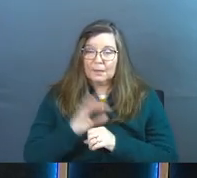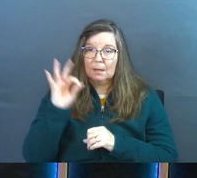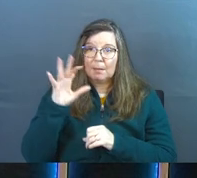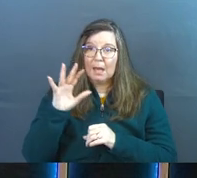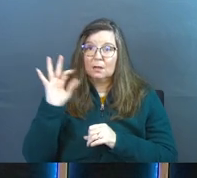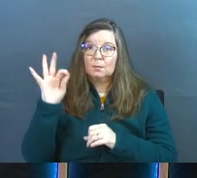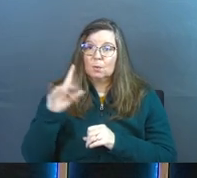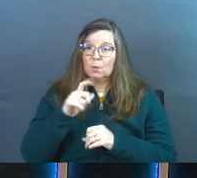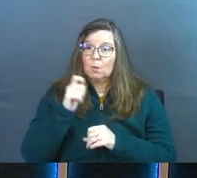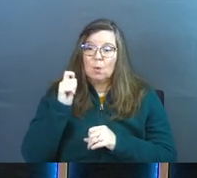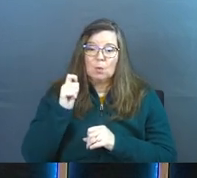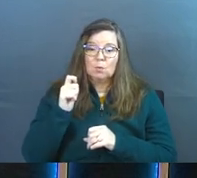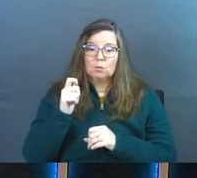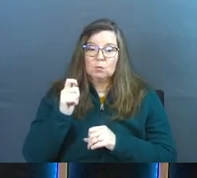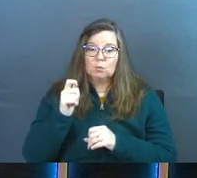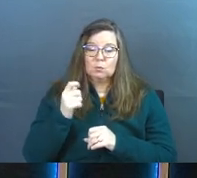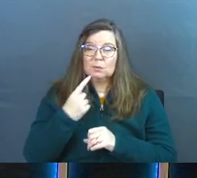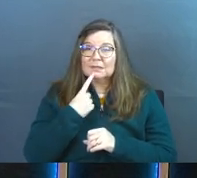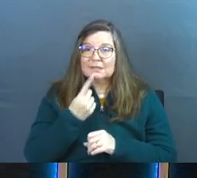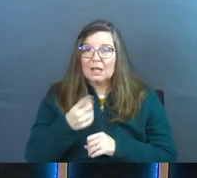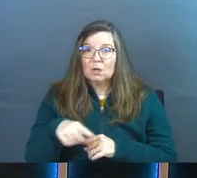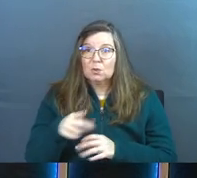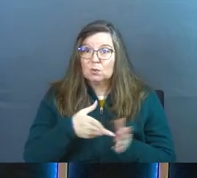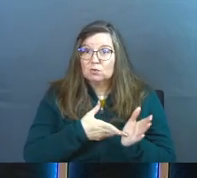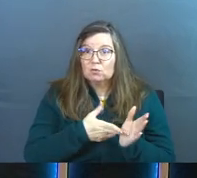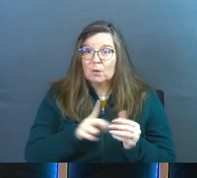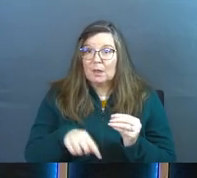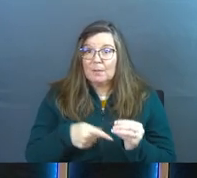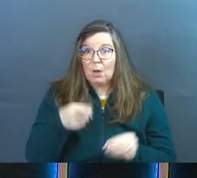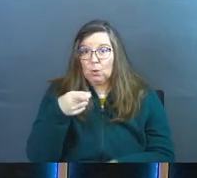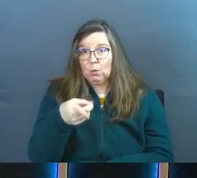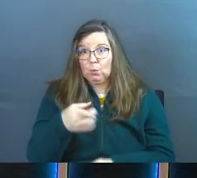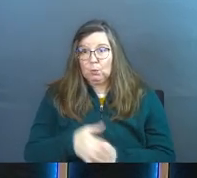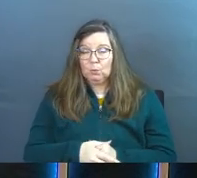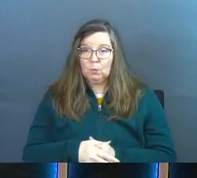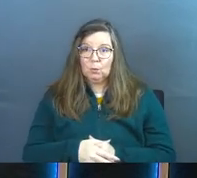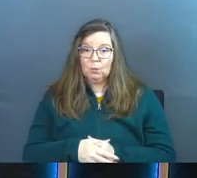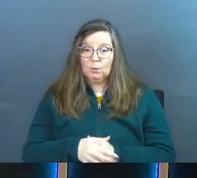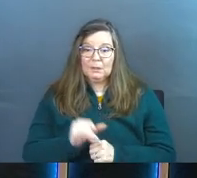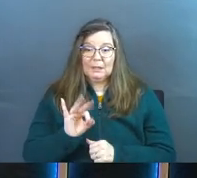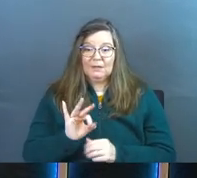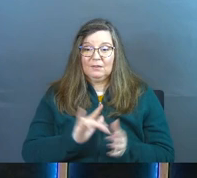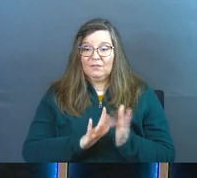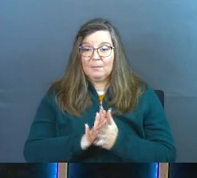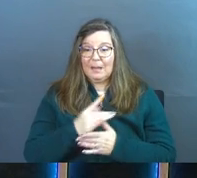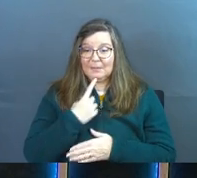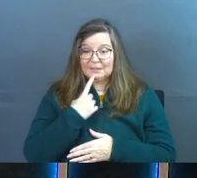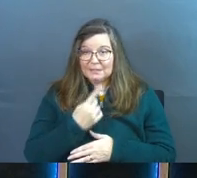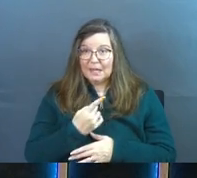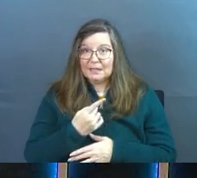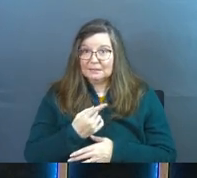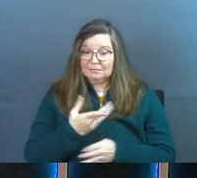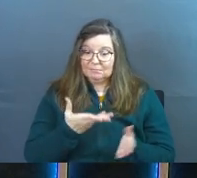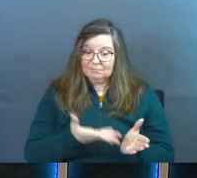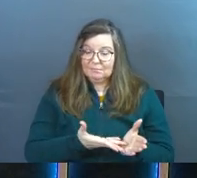Pastors and priests who won't tell you the truth about you, even if the Bible tells them so.